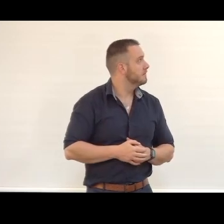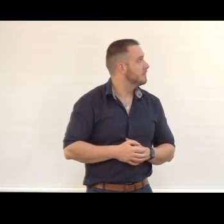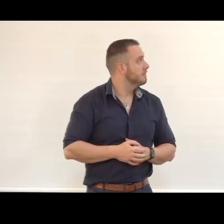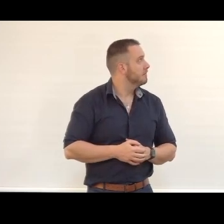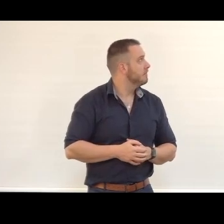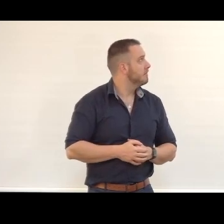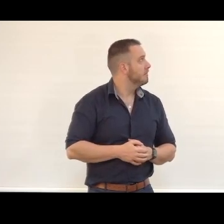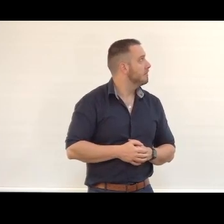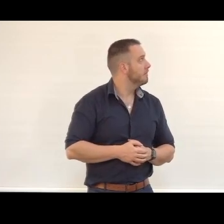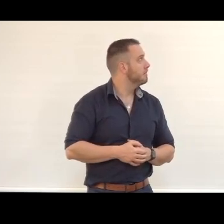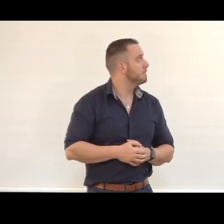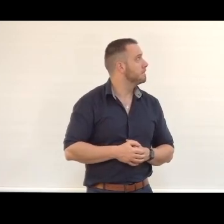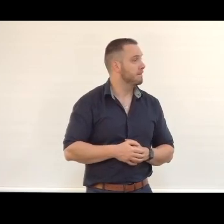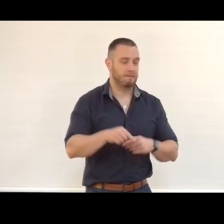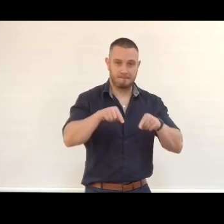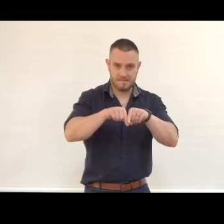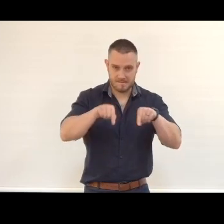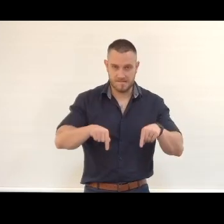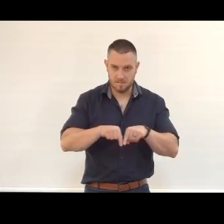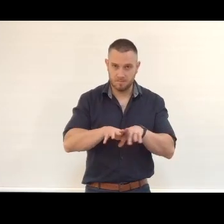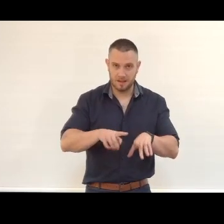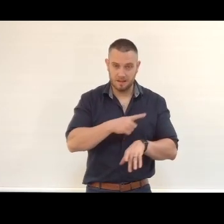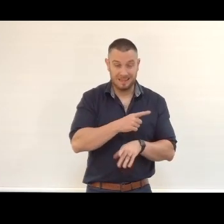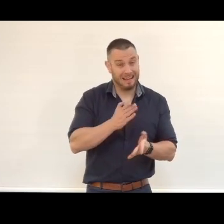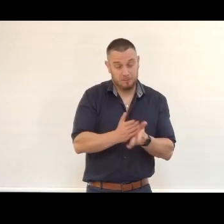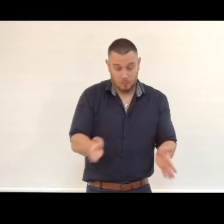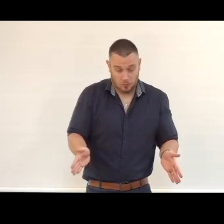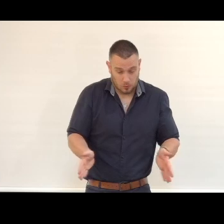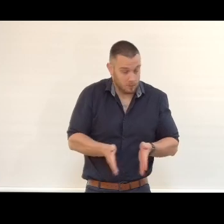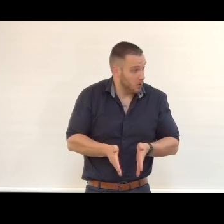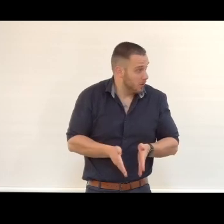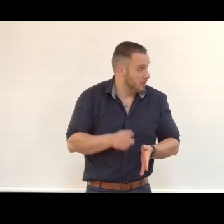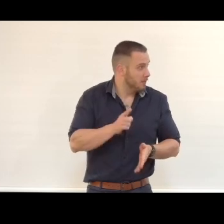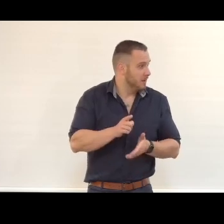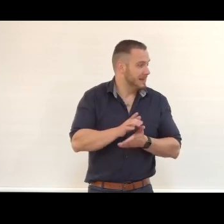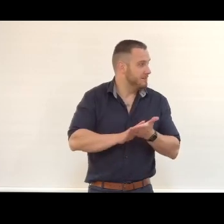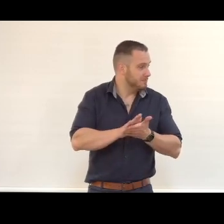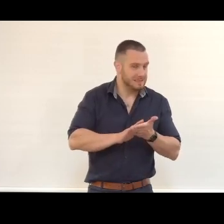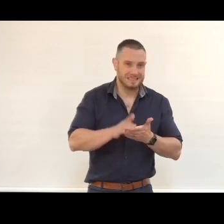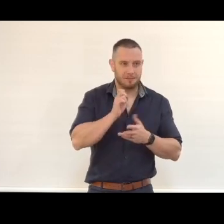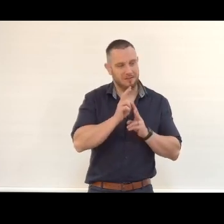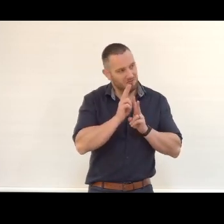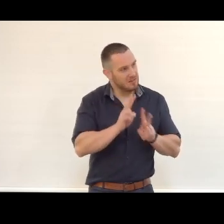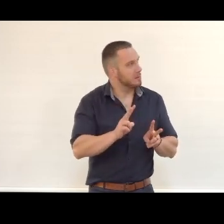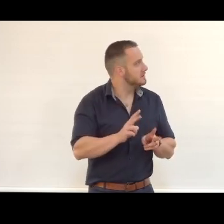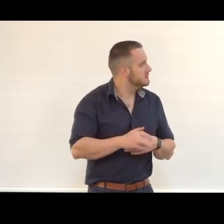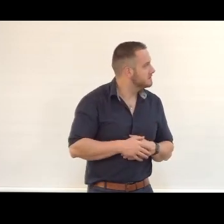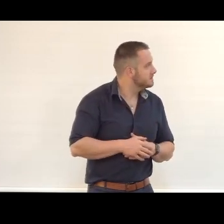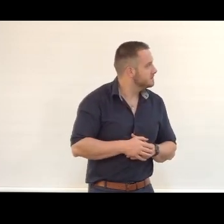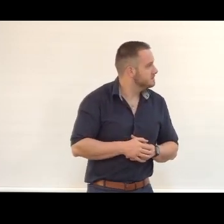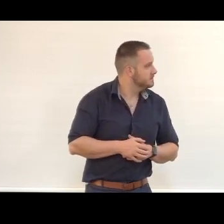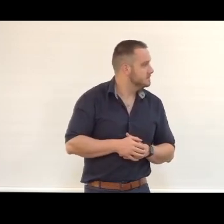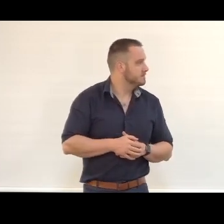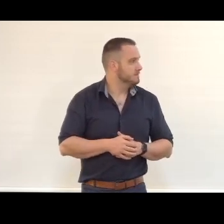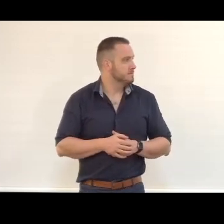And this is how a room looks like. So it's very, very tiny, but at least if you want, you can be visually isolated from your other